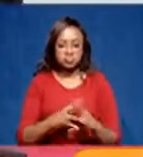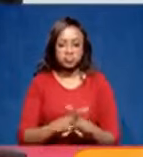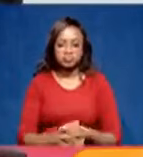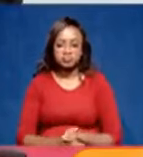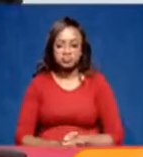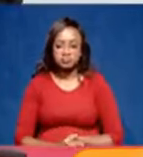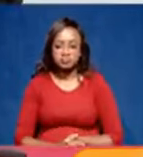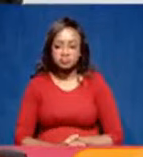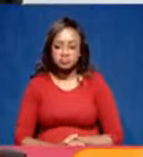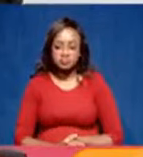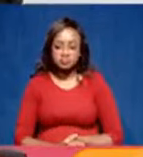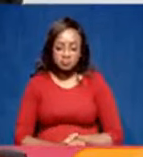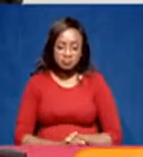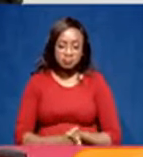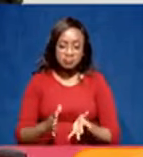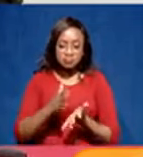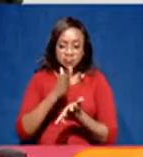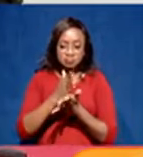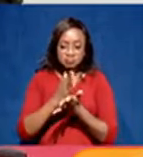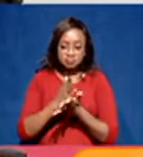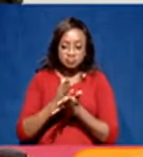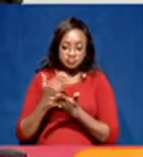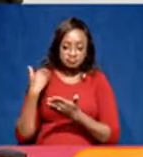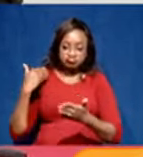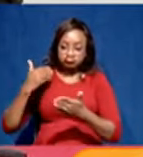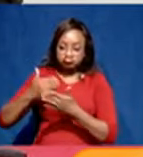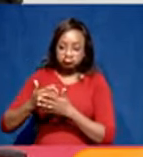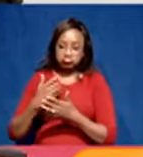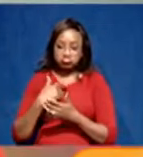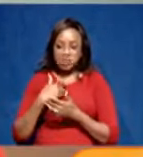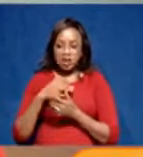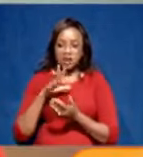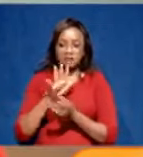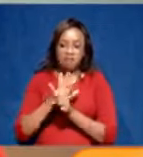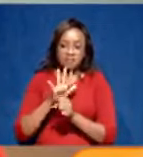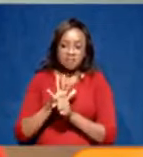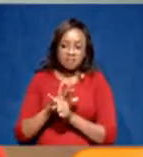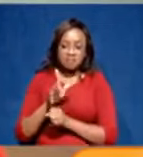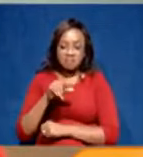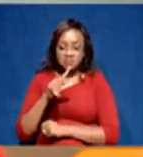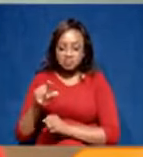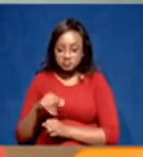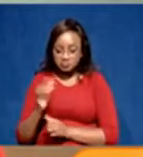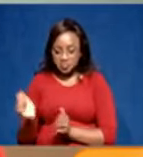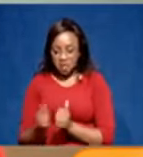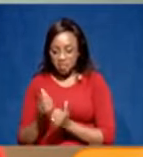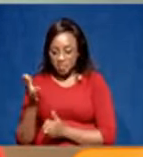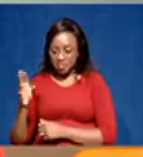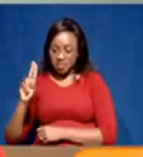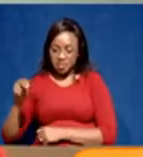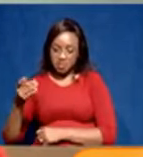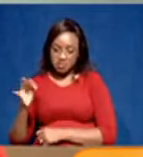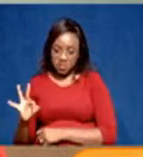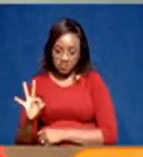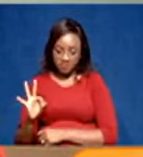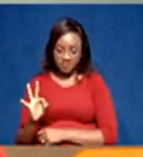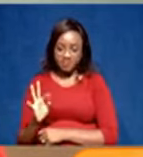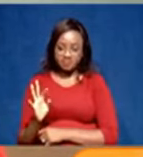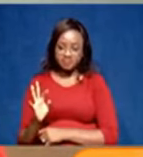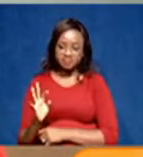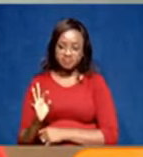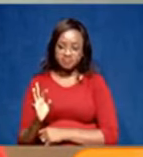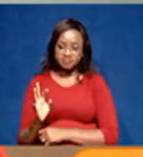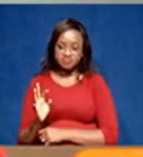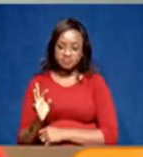That's true, Yvonne, that we've had a lot of things that are not right at NHIF. We've had massive